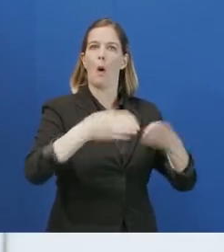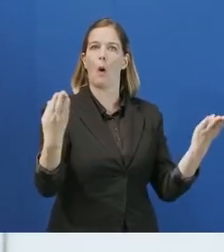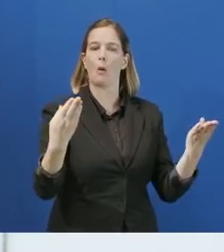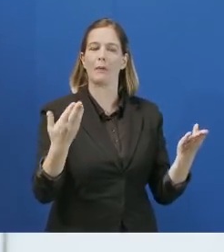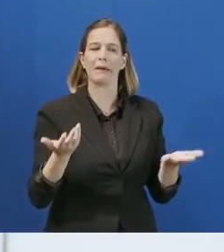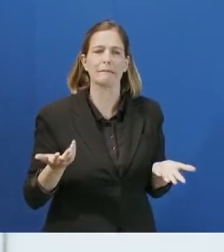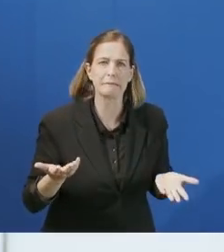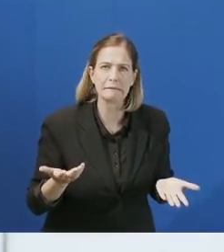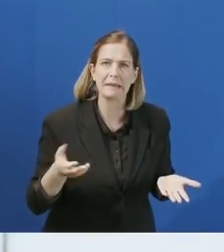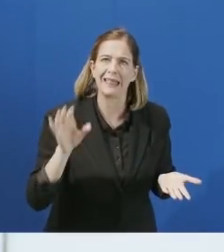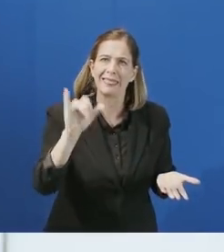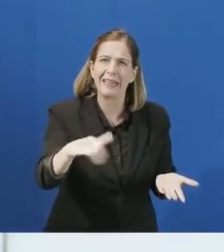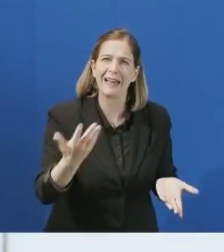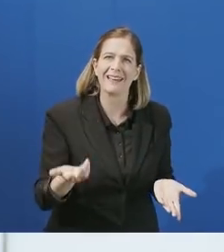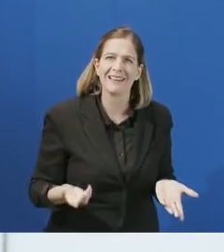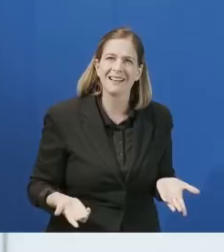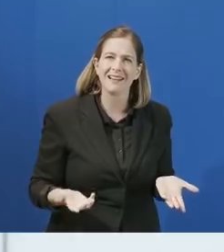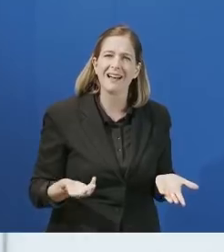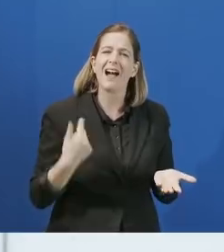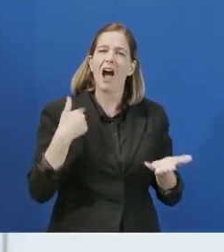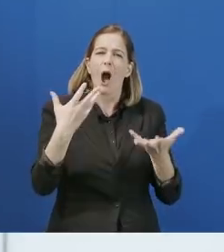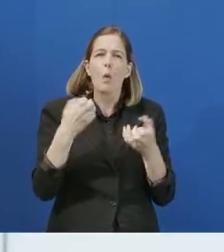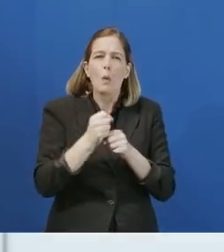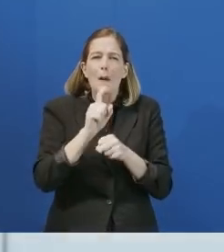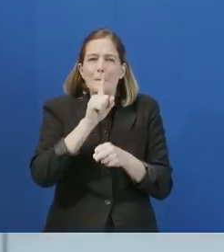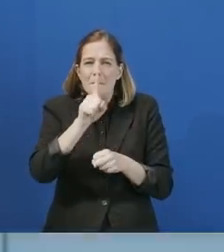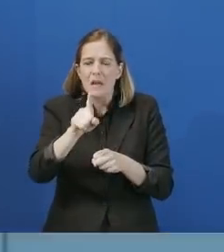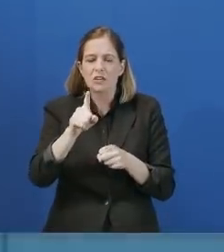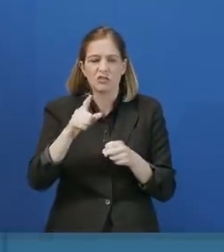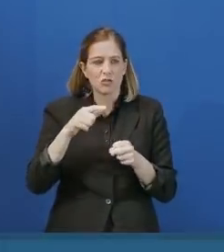we have safe participation.